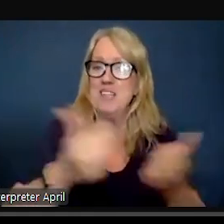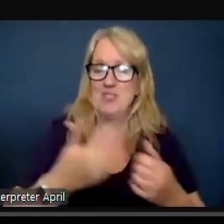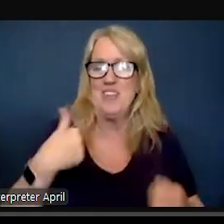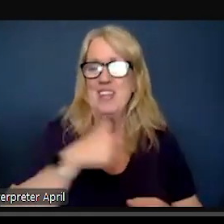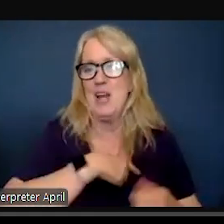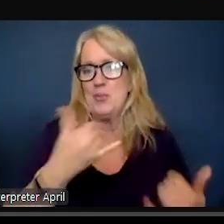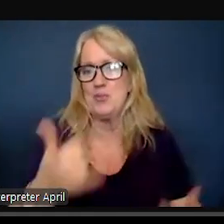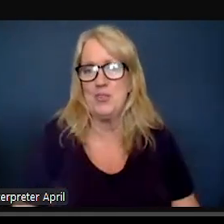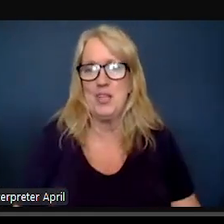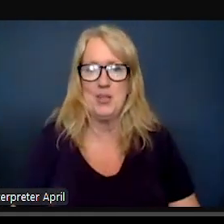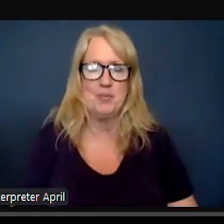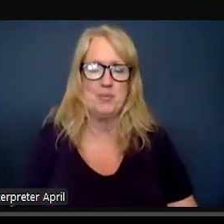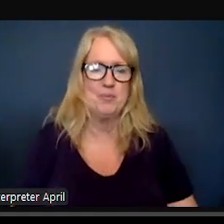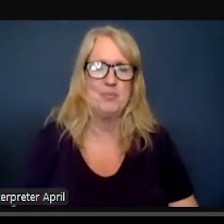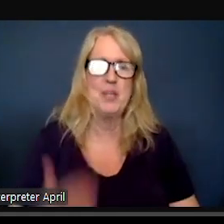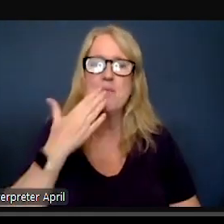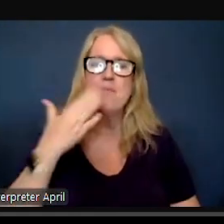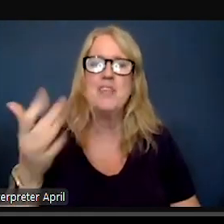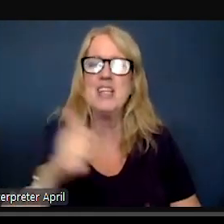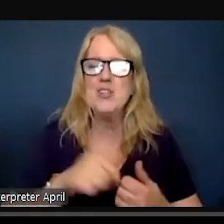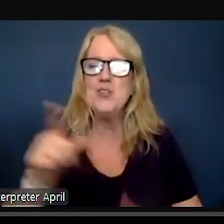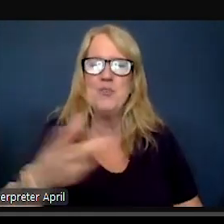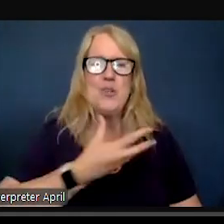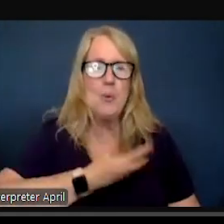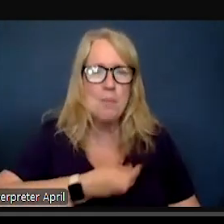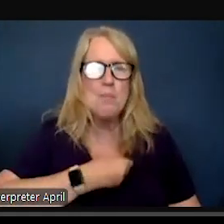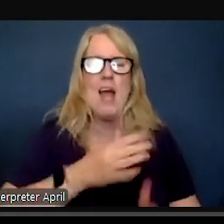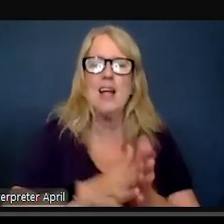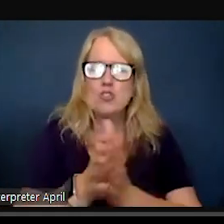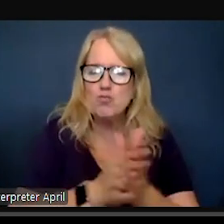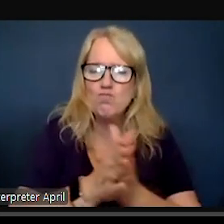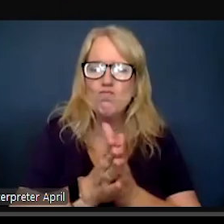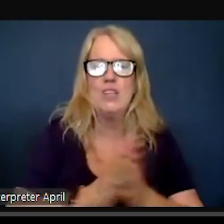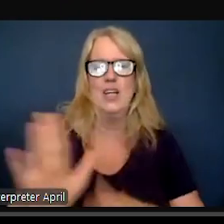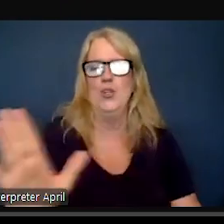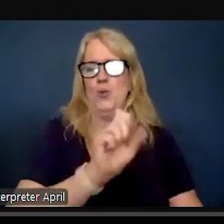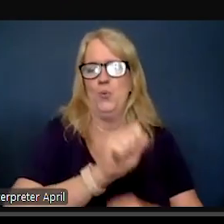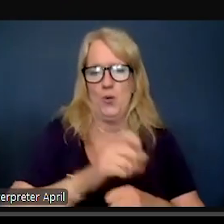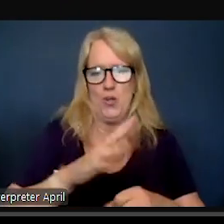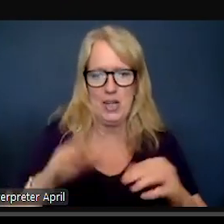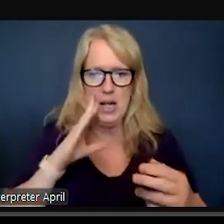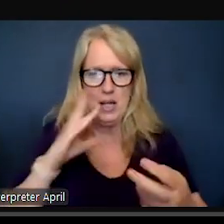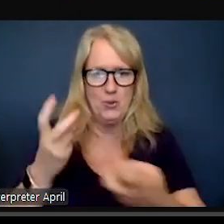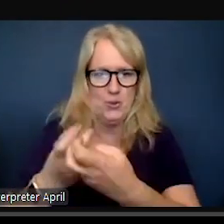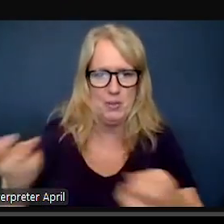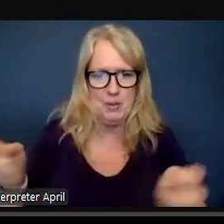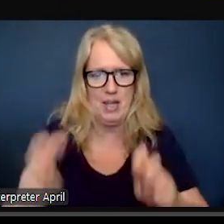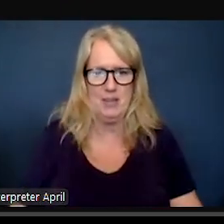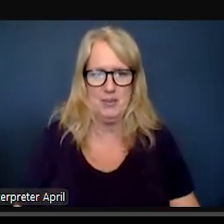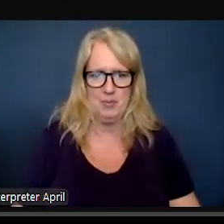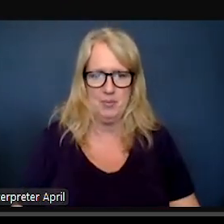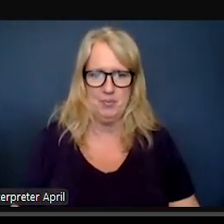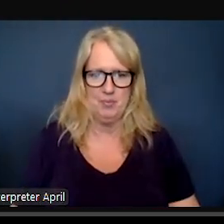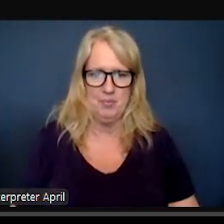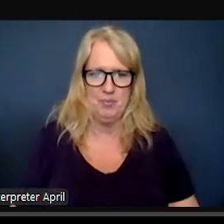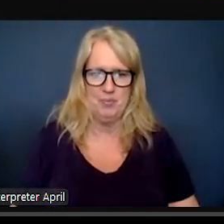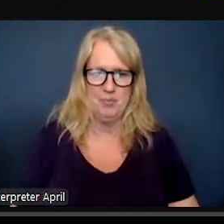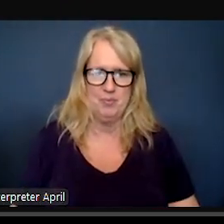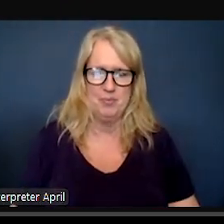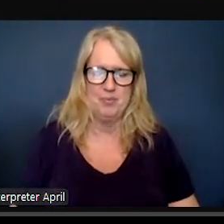us. And thank you for your passion and your work. Thank you to the panel and as well,